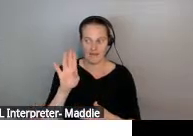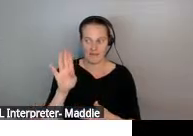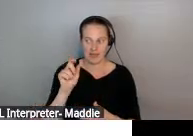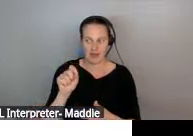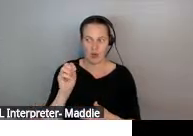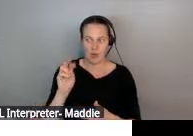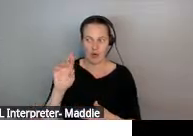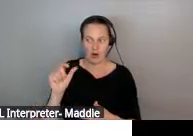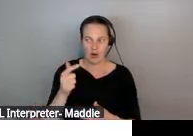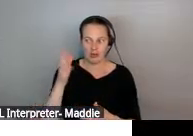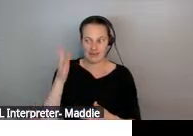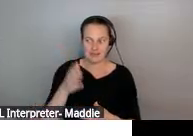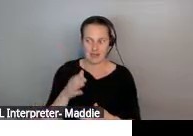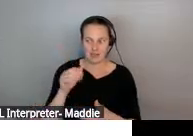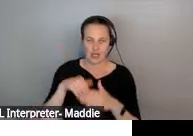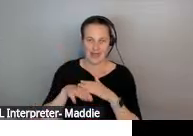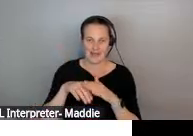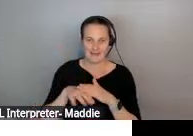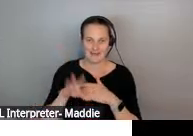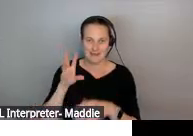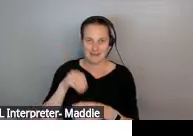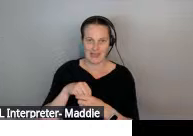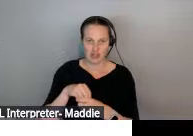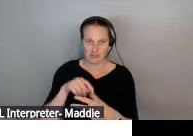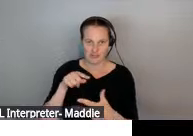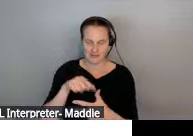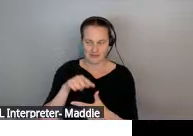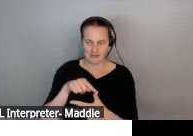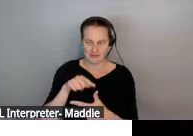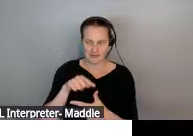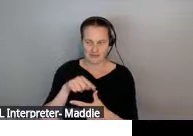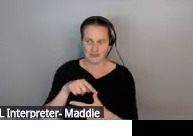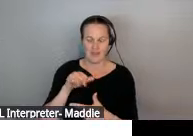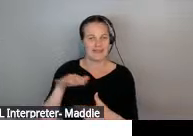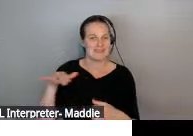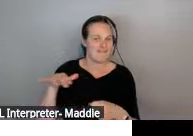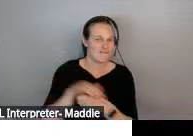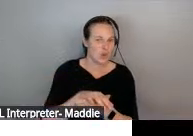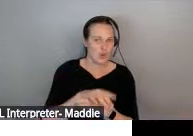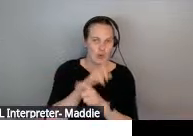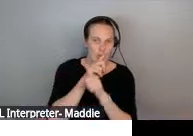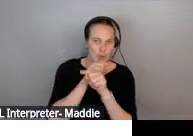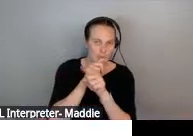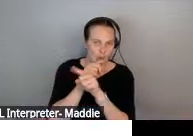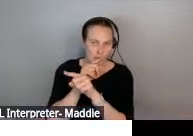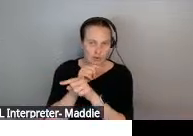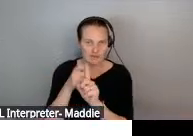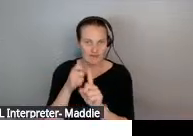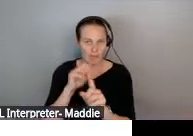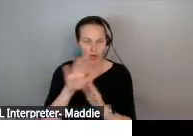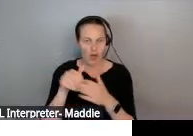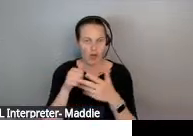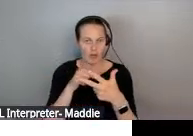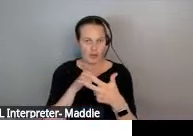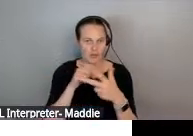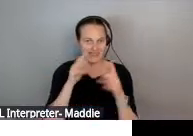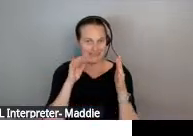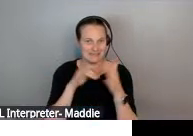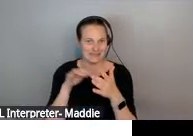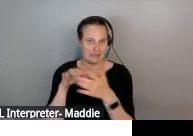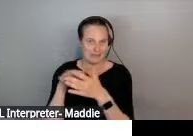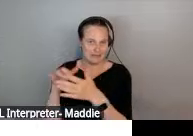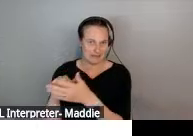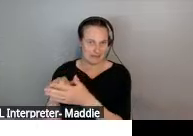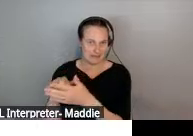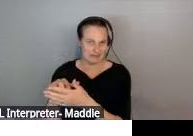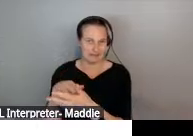www.afb.org/access engagement, you should be able to find the full reports from all three of the studies that we did. So those